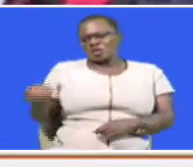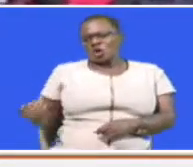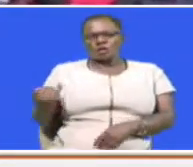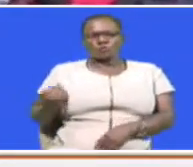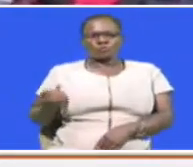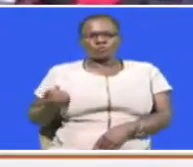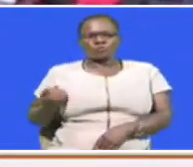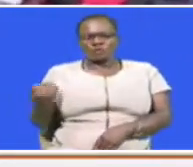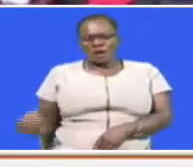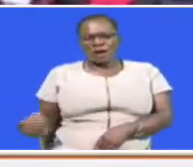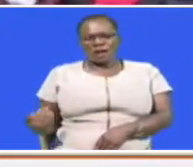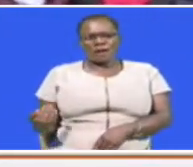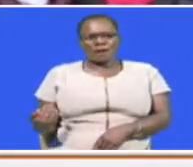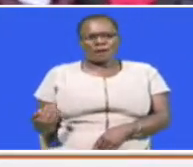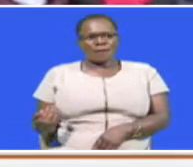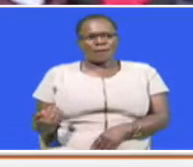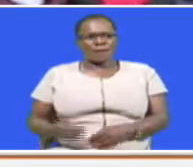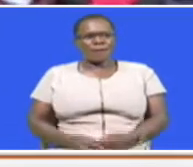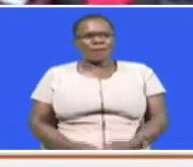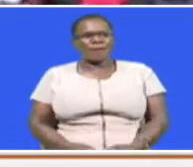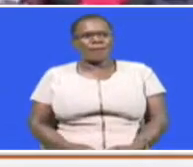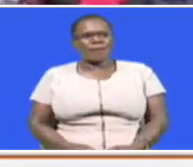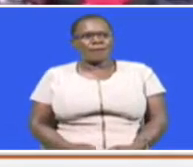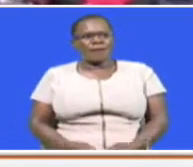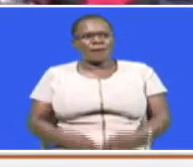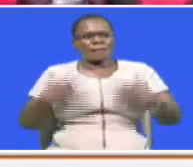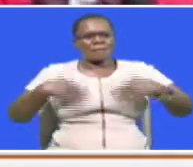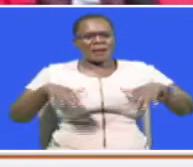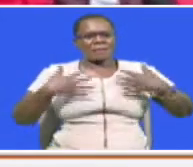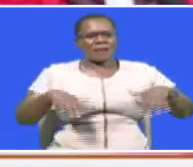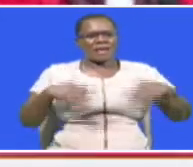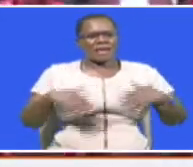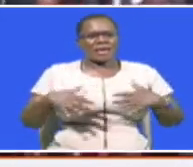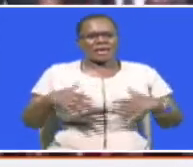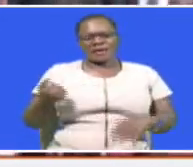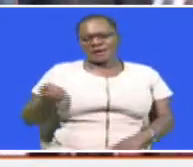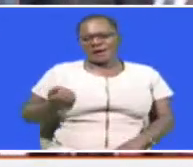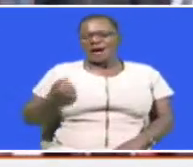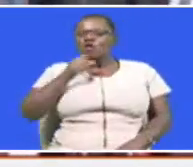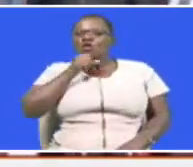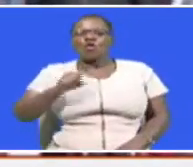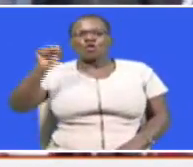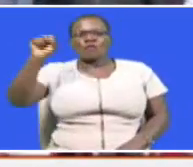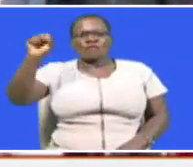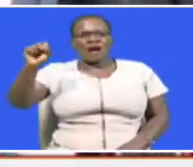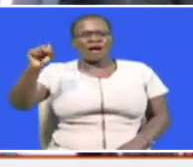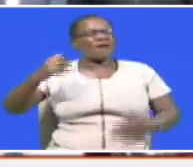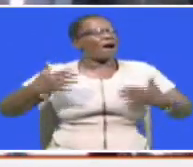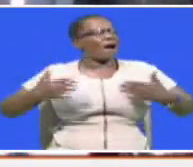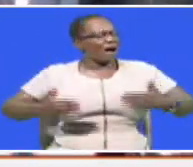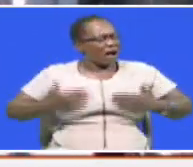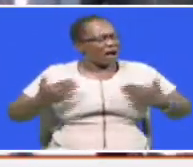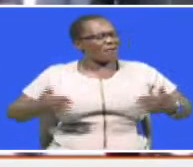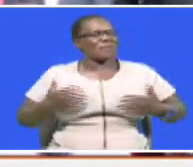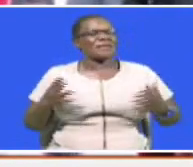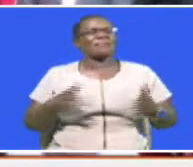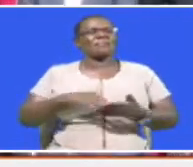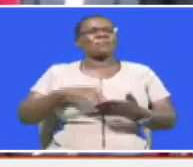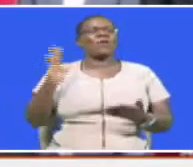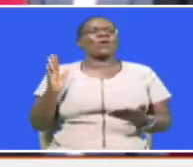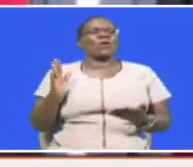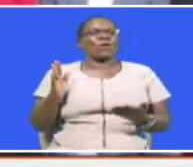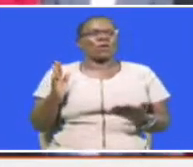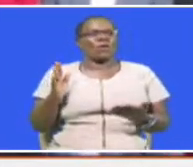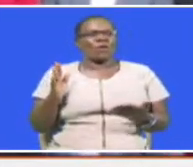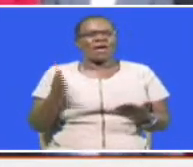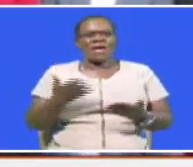daughter, Aline Chepkor Kiprono. The playful five-year-old Aline seemed happiest among the lot and kept